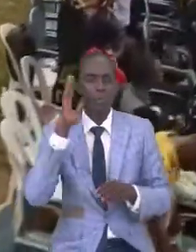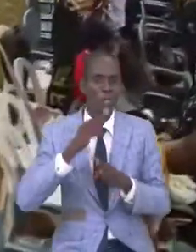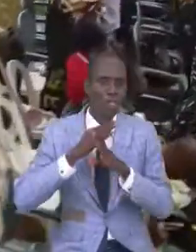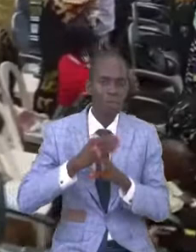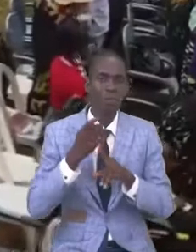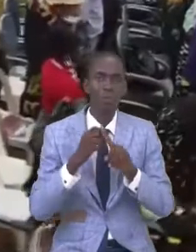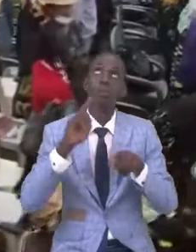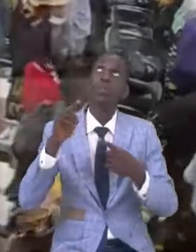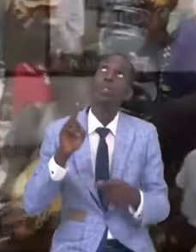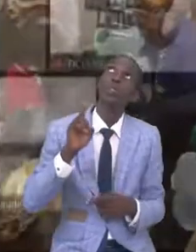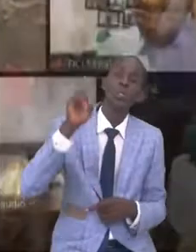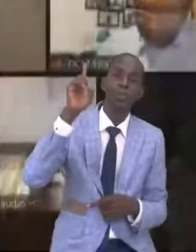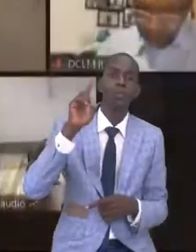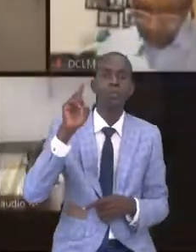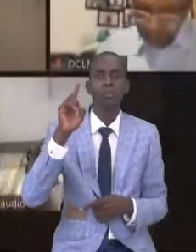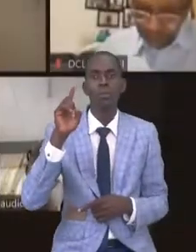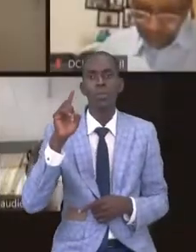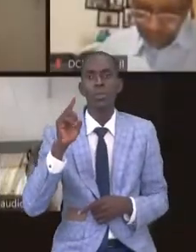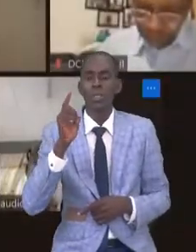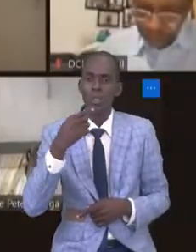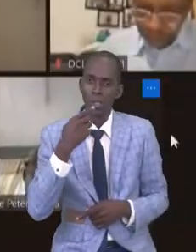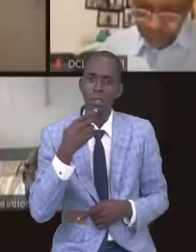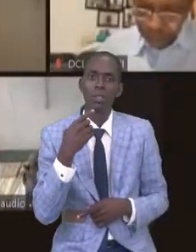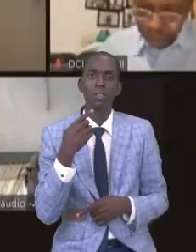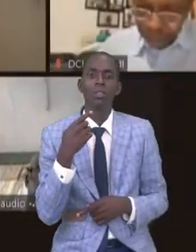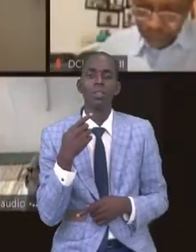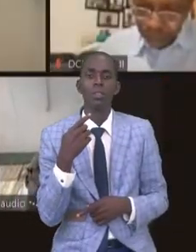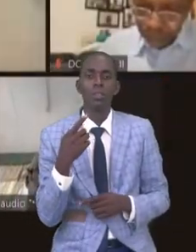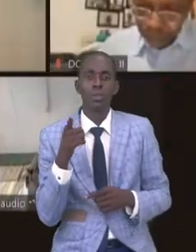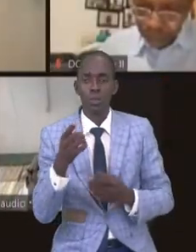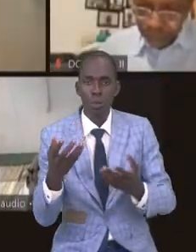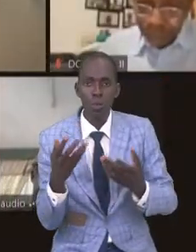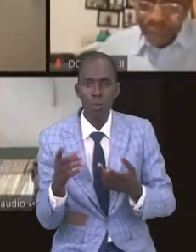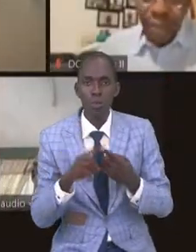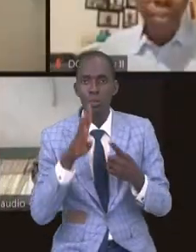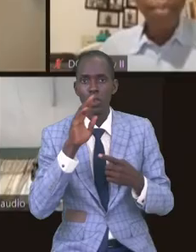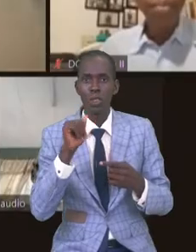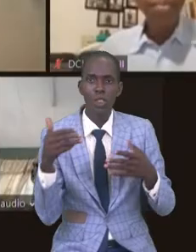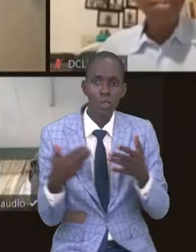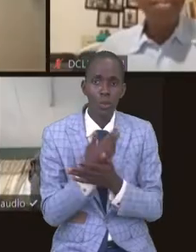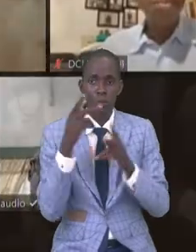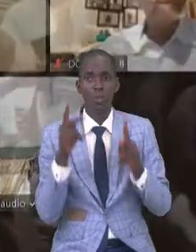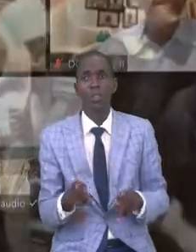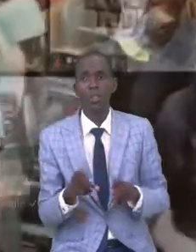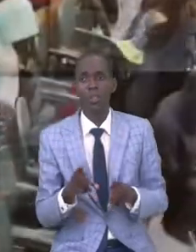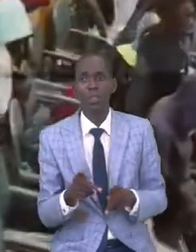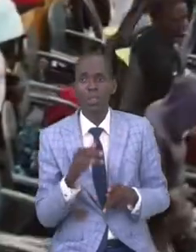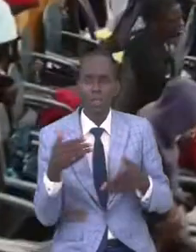him, tell him. He wants to make a new person, a new